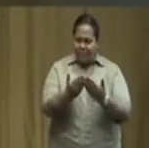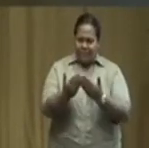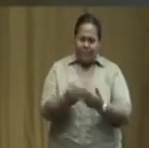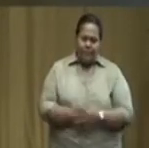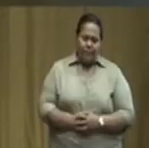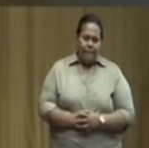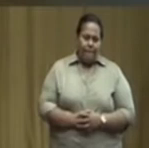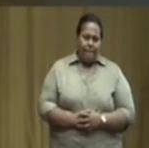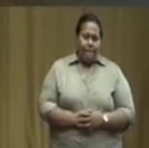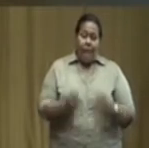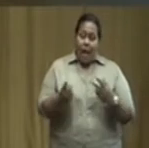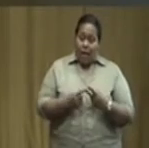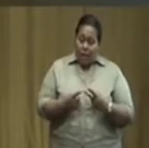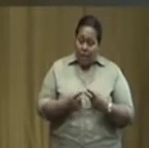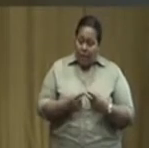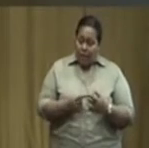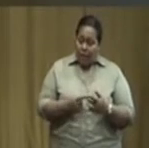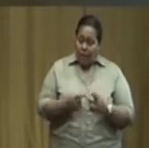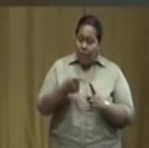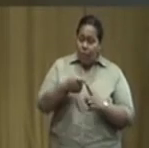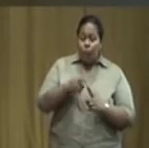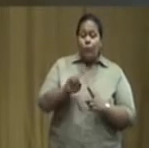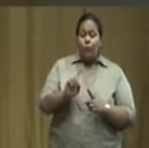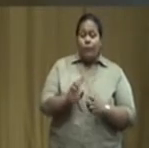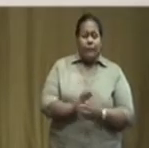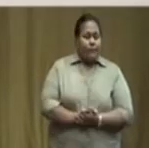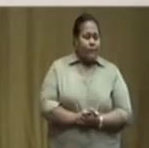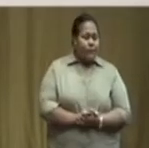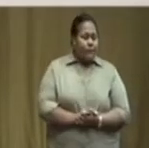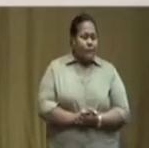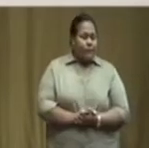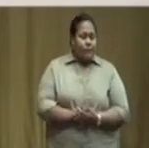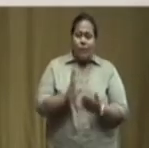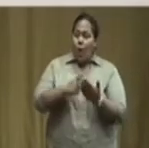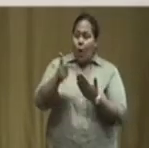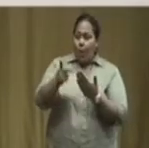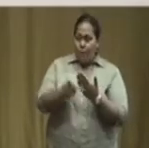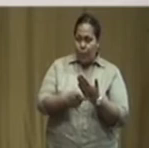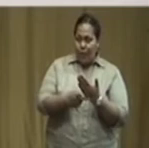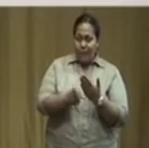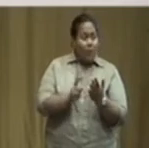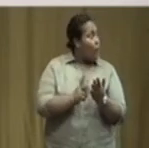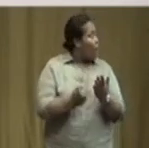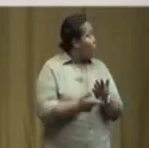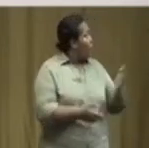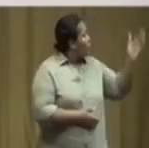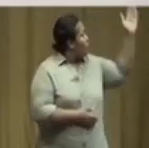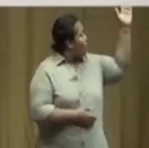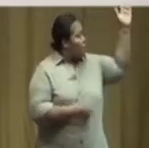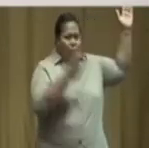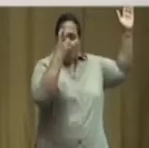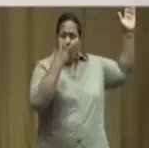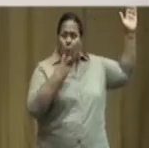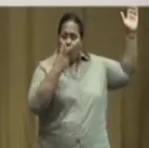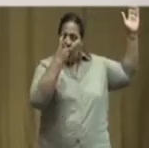Another great archive for us in literary studies is Project Gutenberg. Now, this is a pretty old website.